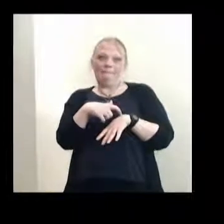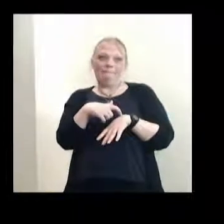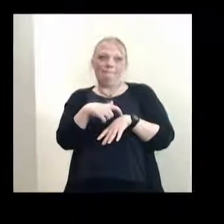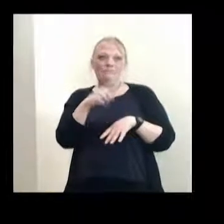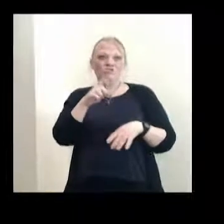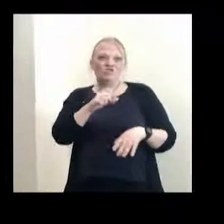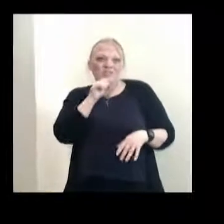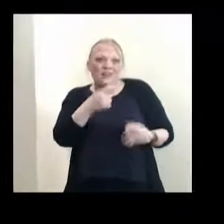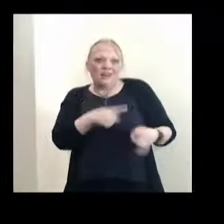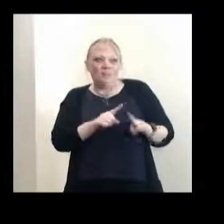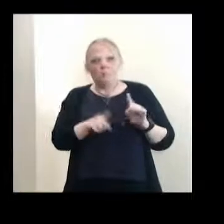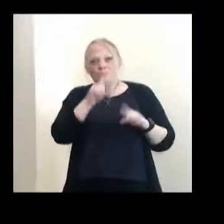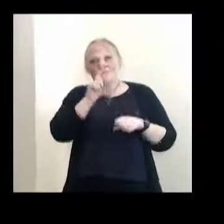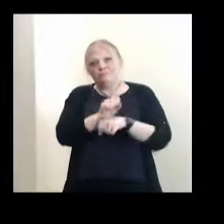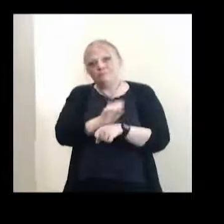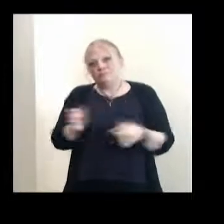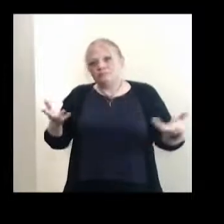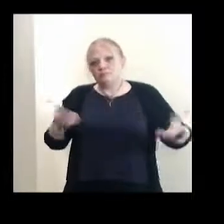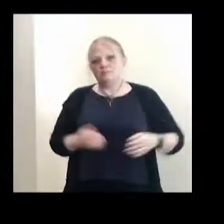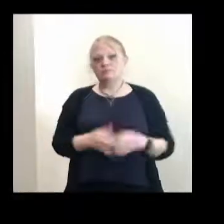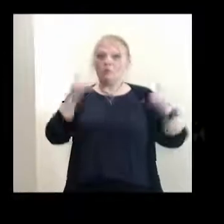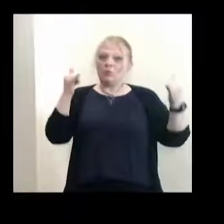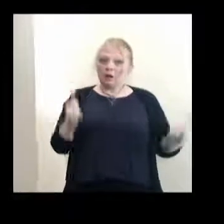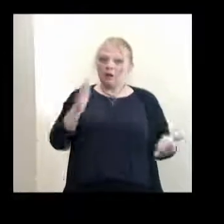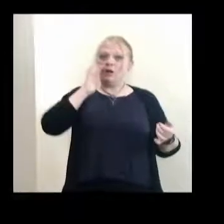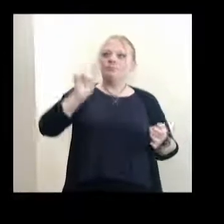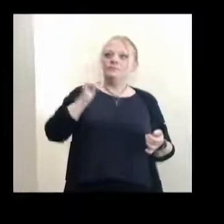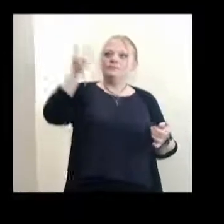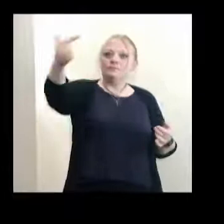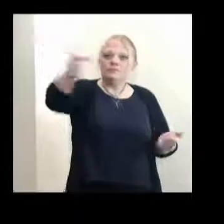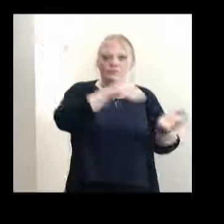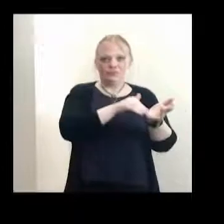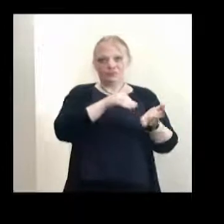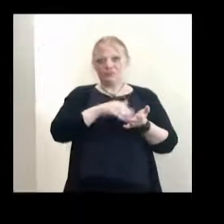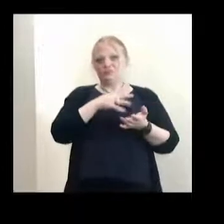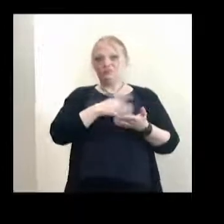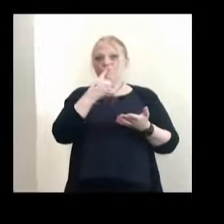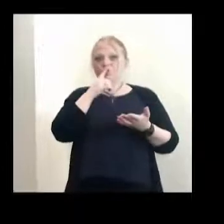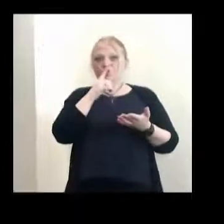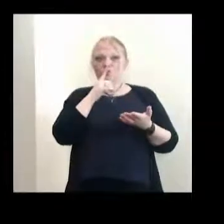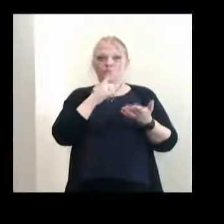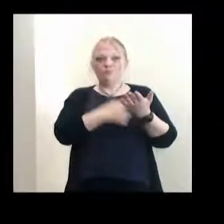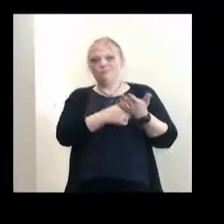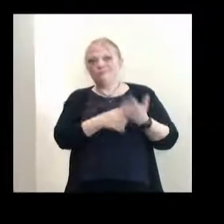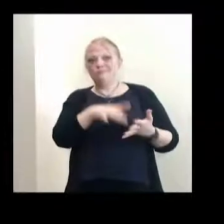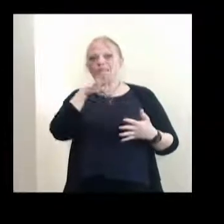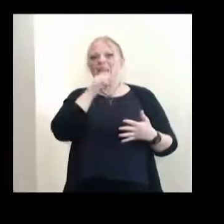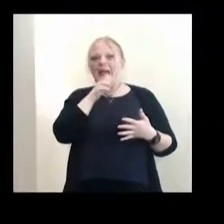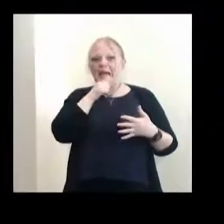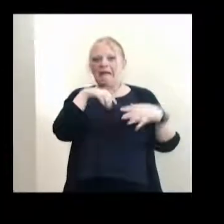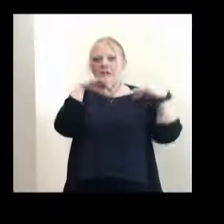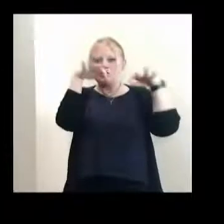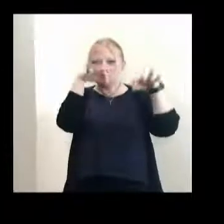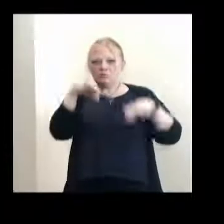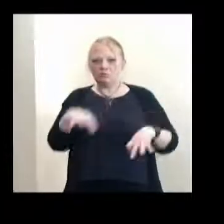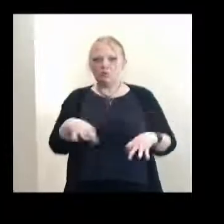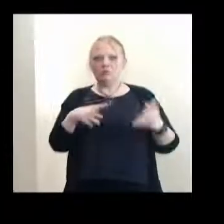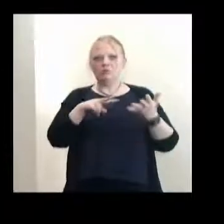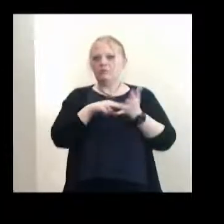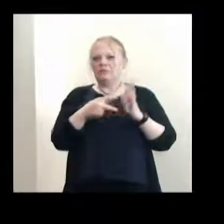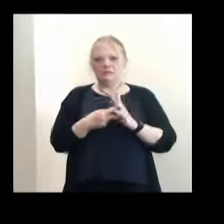happen, but it is. With that, I'm going to turn it over to Dr. Burstein to talk about the age breakdowns and what this